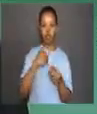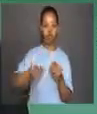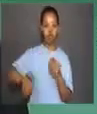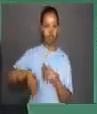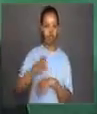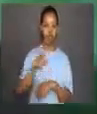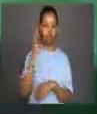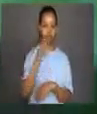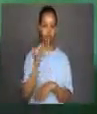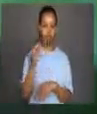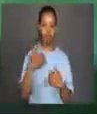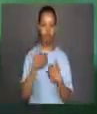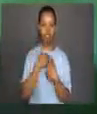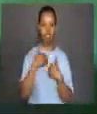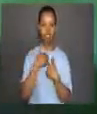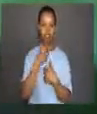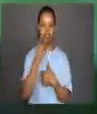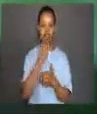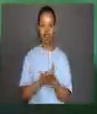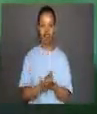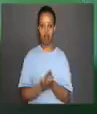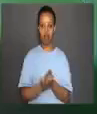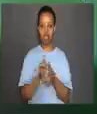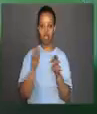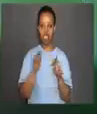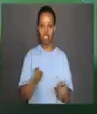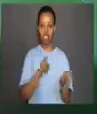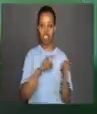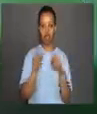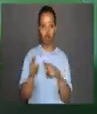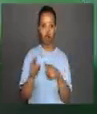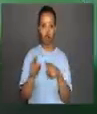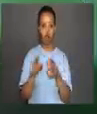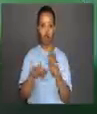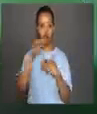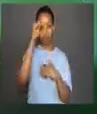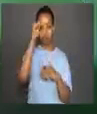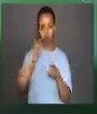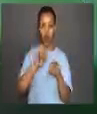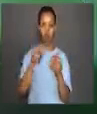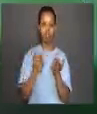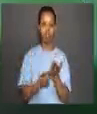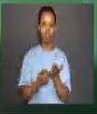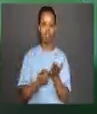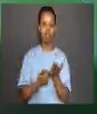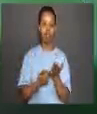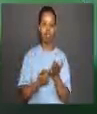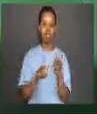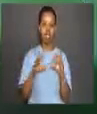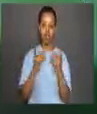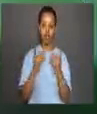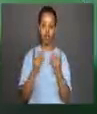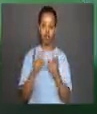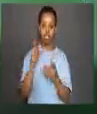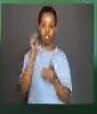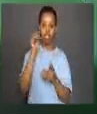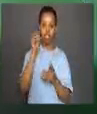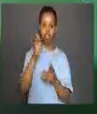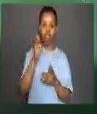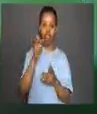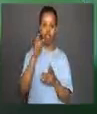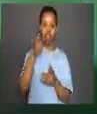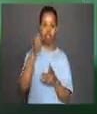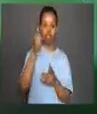wildlife. Today, we will learn about the biomes called taiga